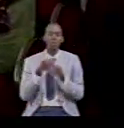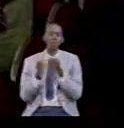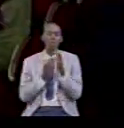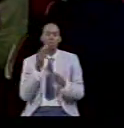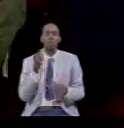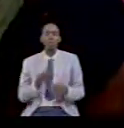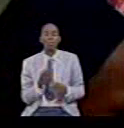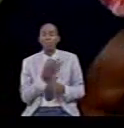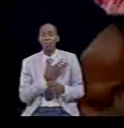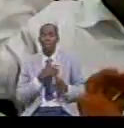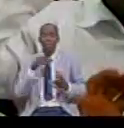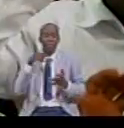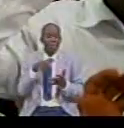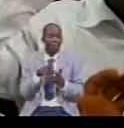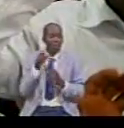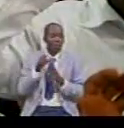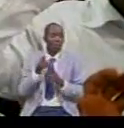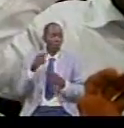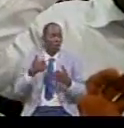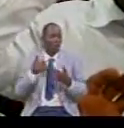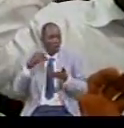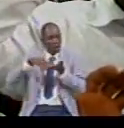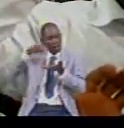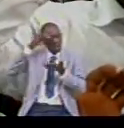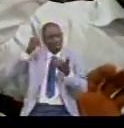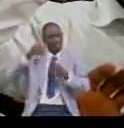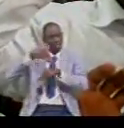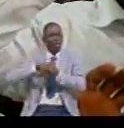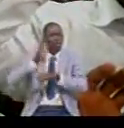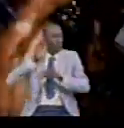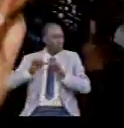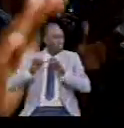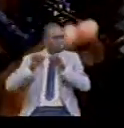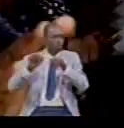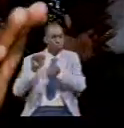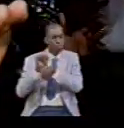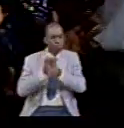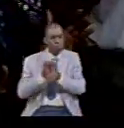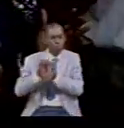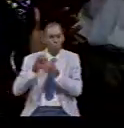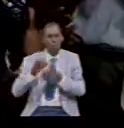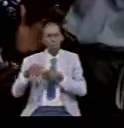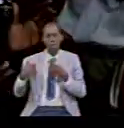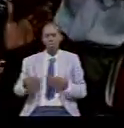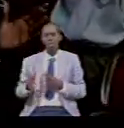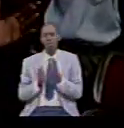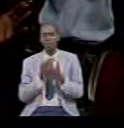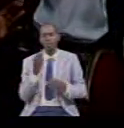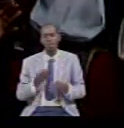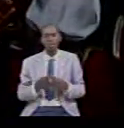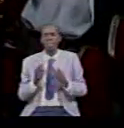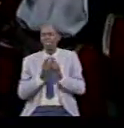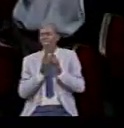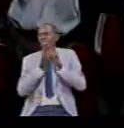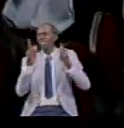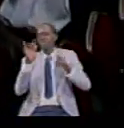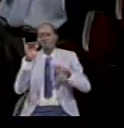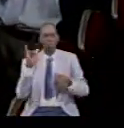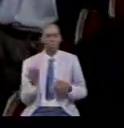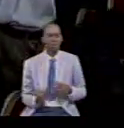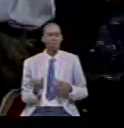And this word that you have heard tonight will keep on working in your heart. Effectually,